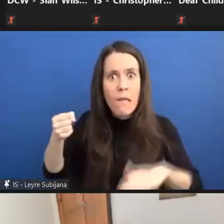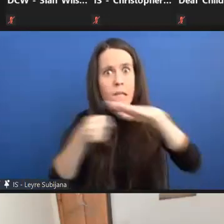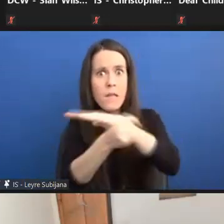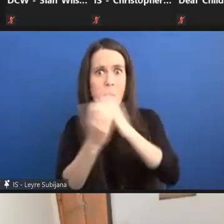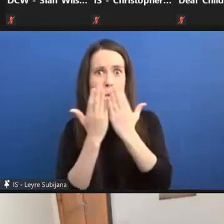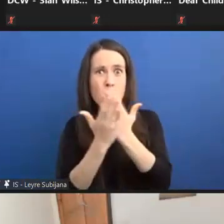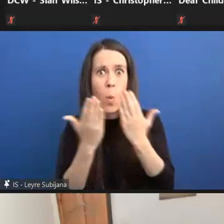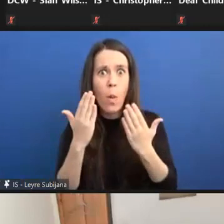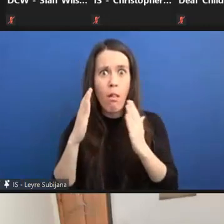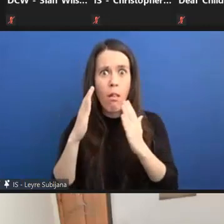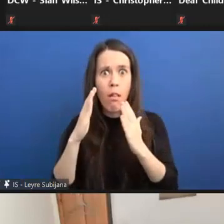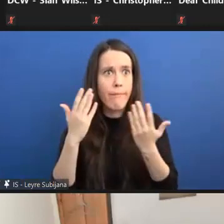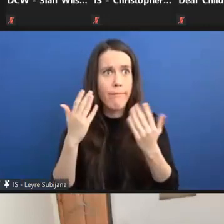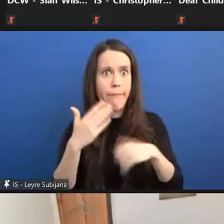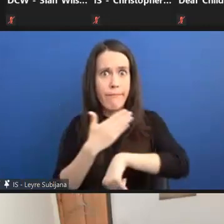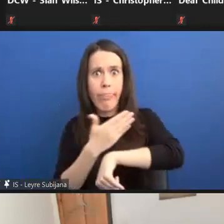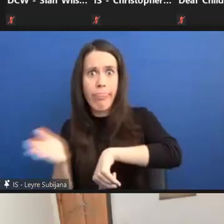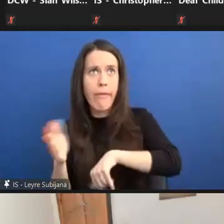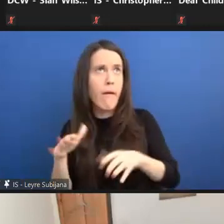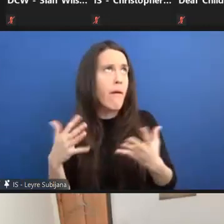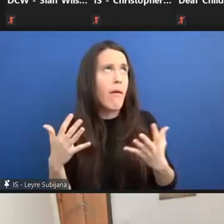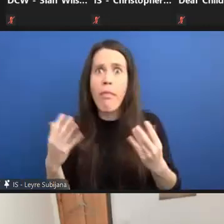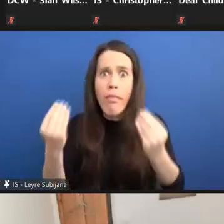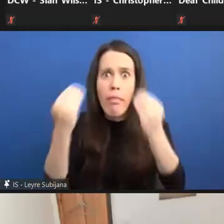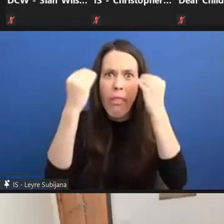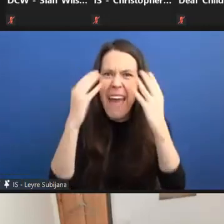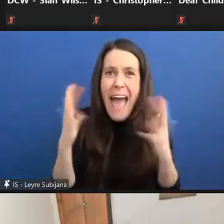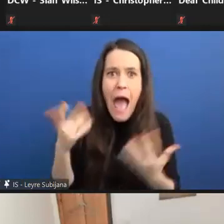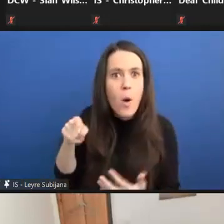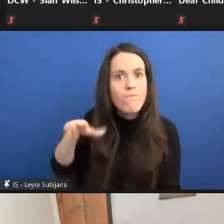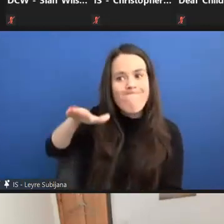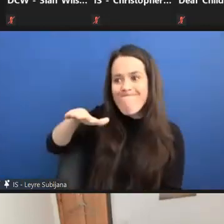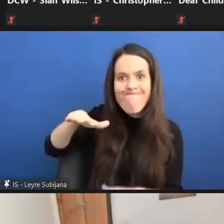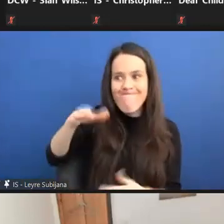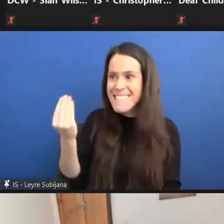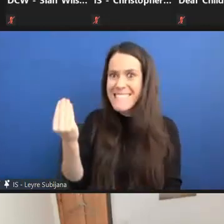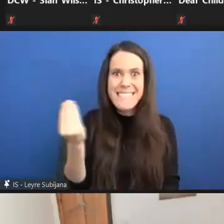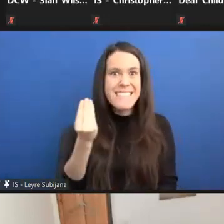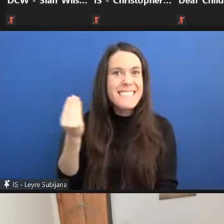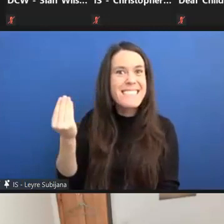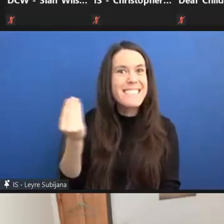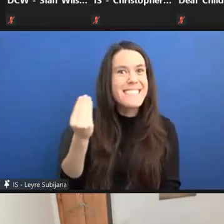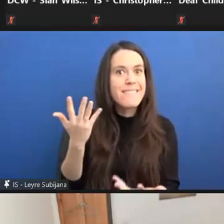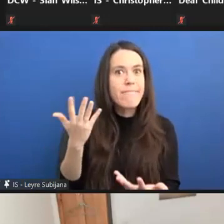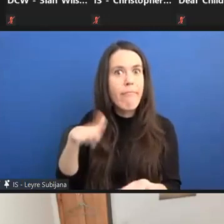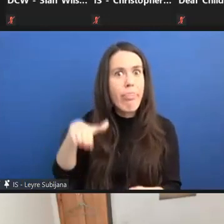I know if you could just sort of talk a little bit about that. I know there's no easy answer.